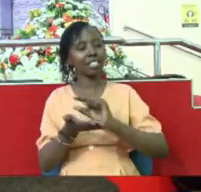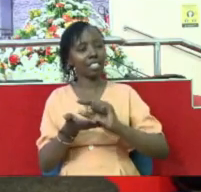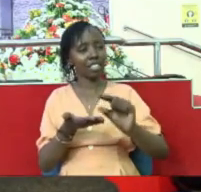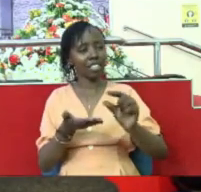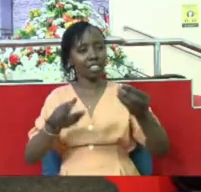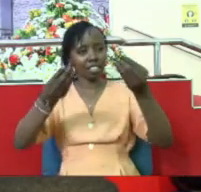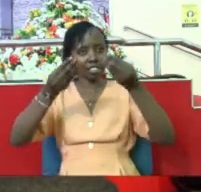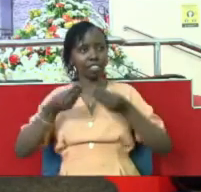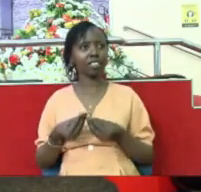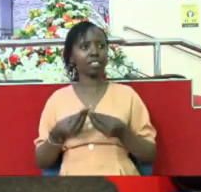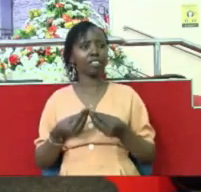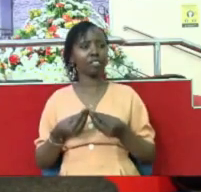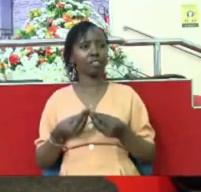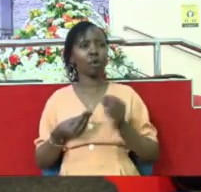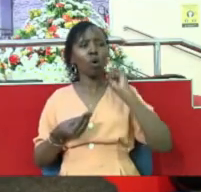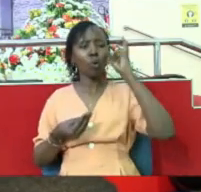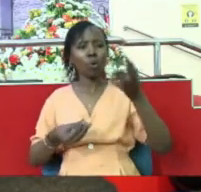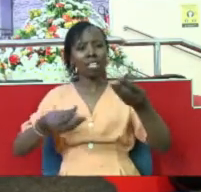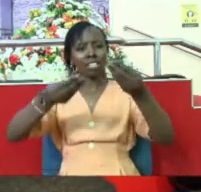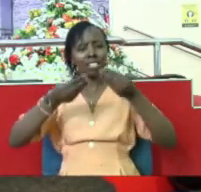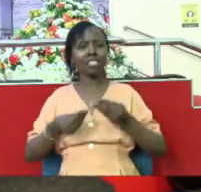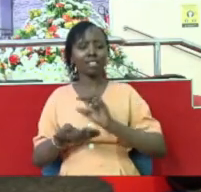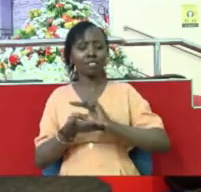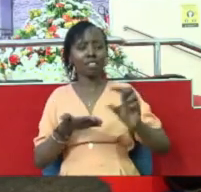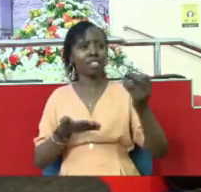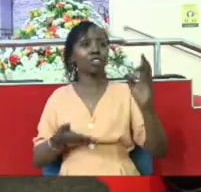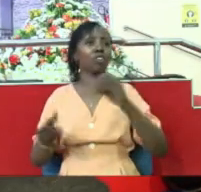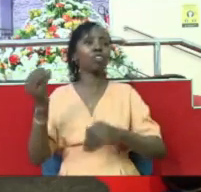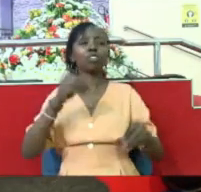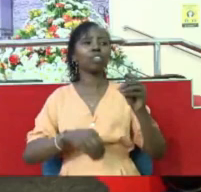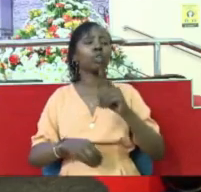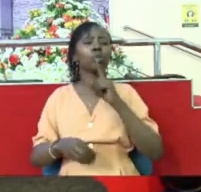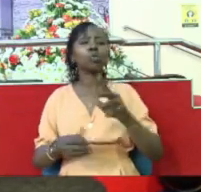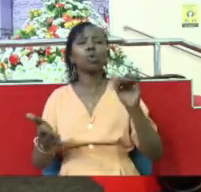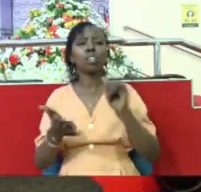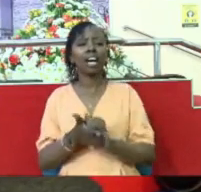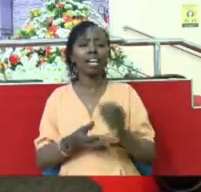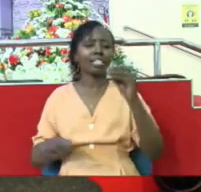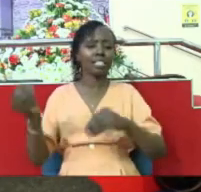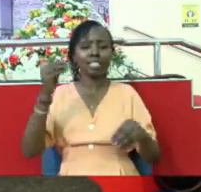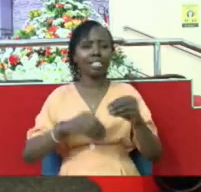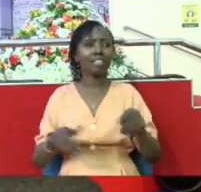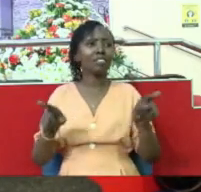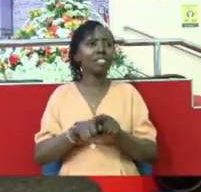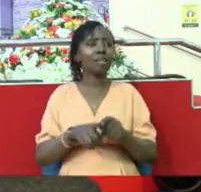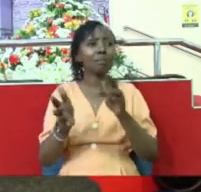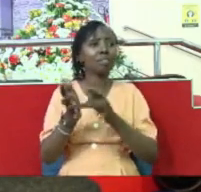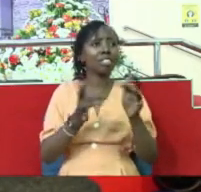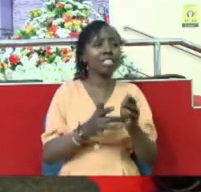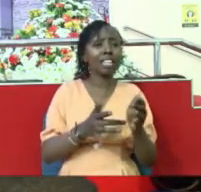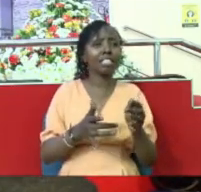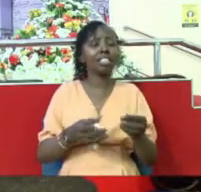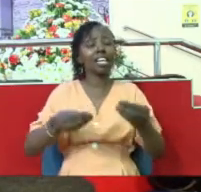are going to receive the grace of giving. So that we can give like our Lord Jesus Christ gave. We will